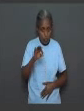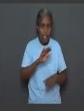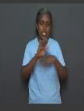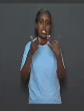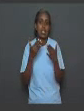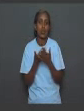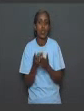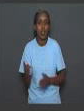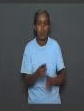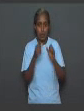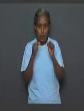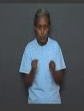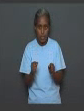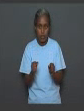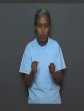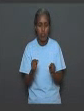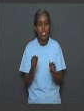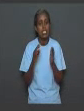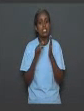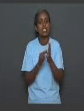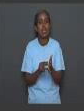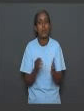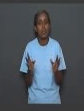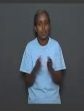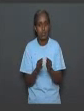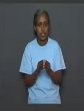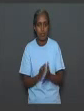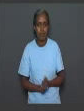total probability of the sample set.